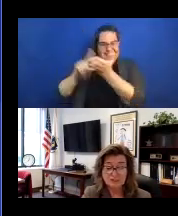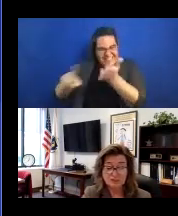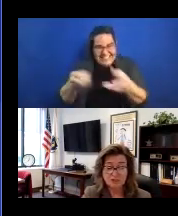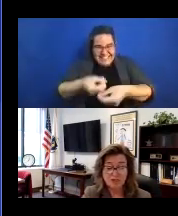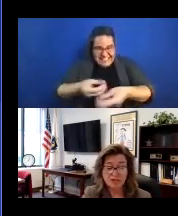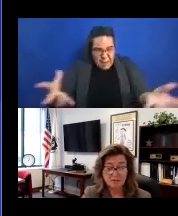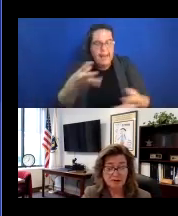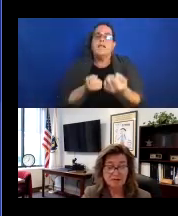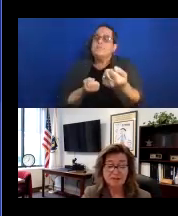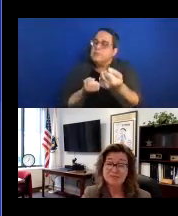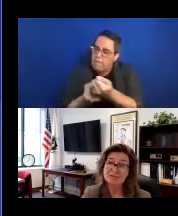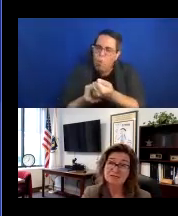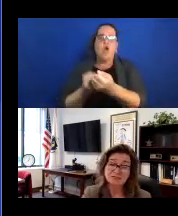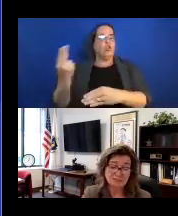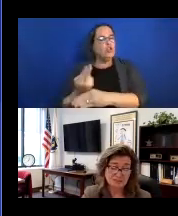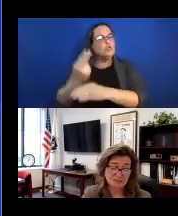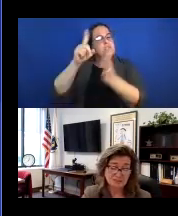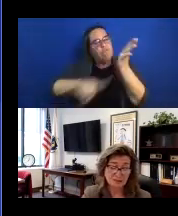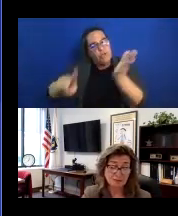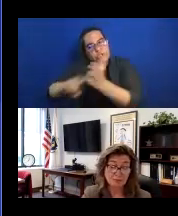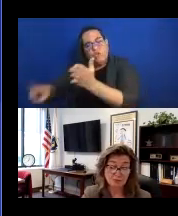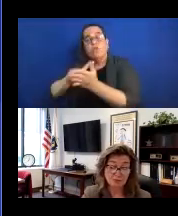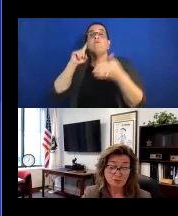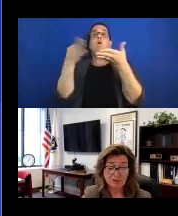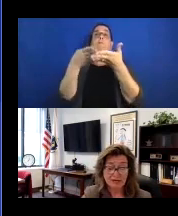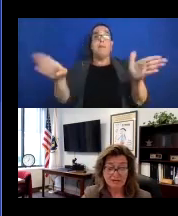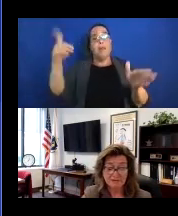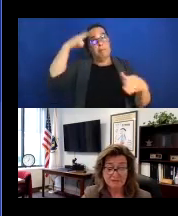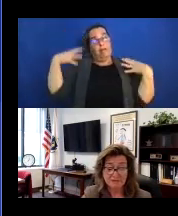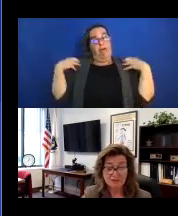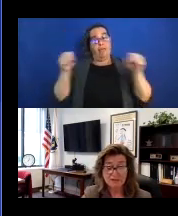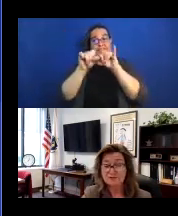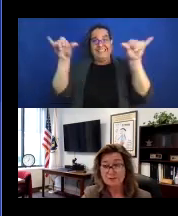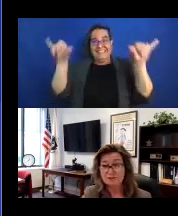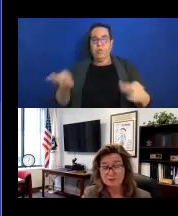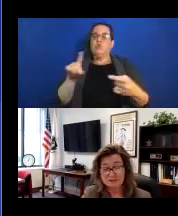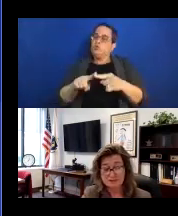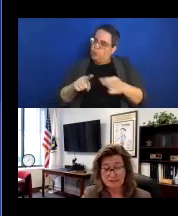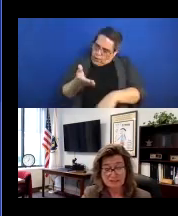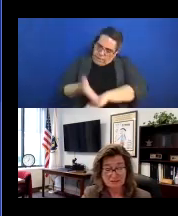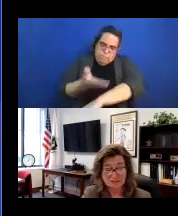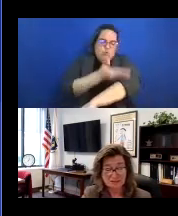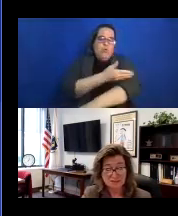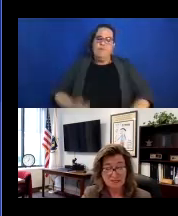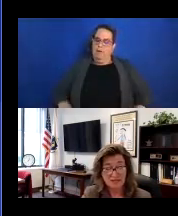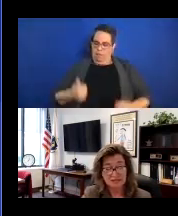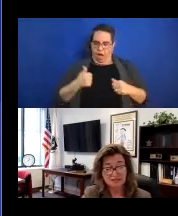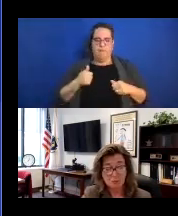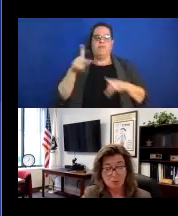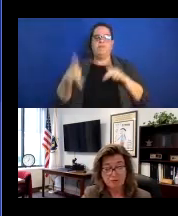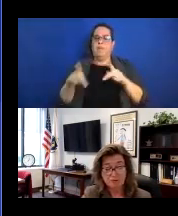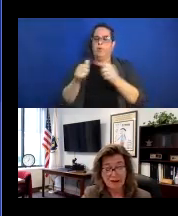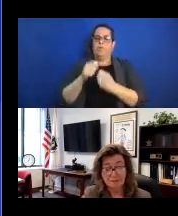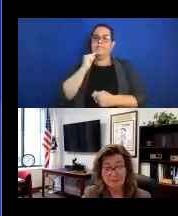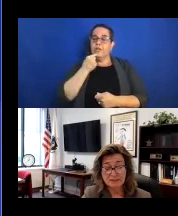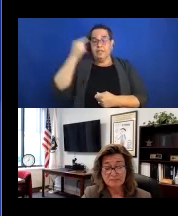of research in public mental health systems to improve the lives of those with serious illness and